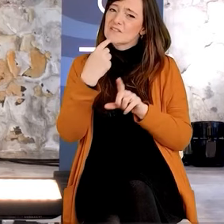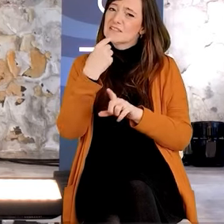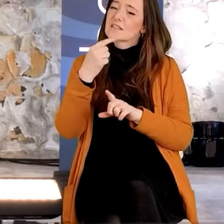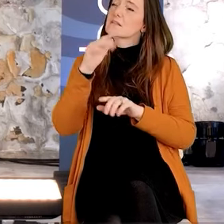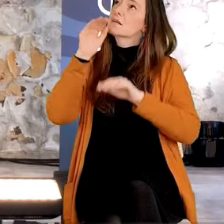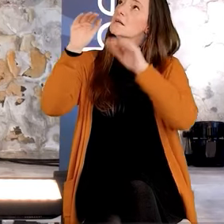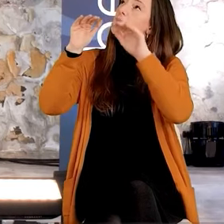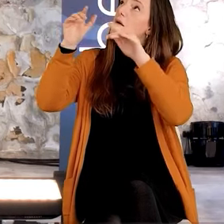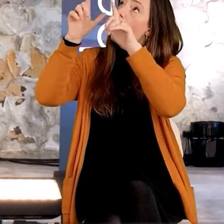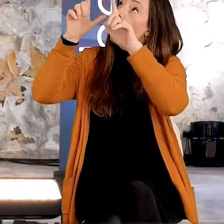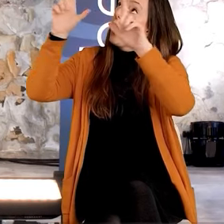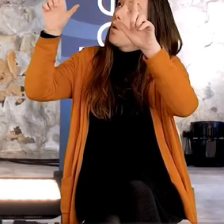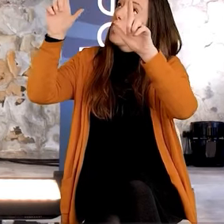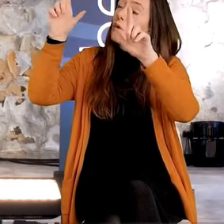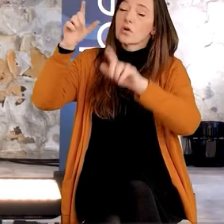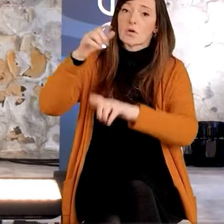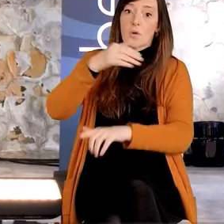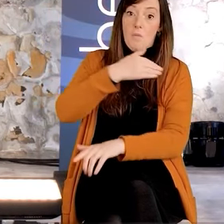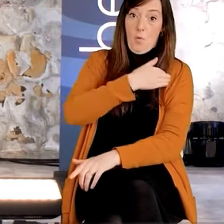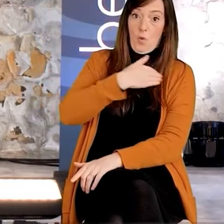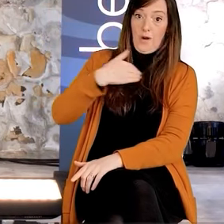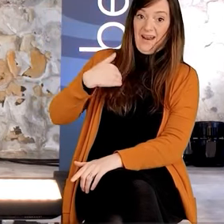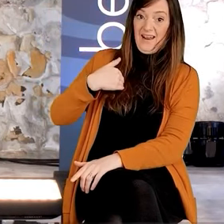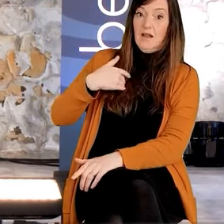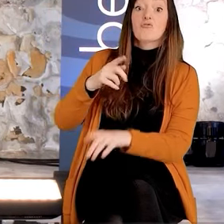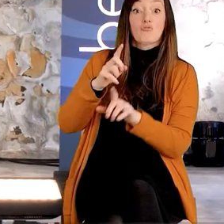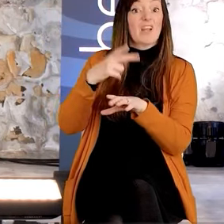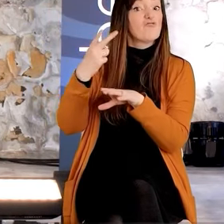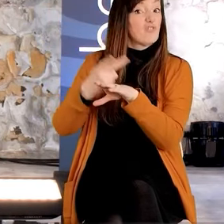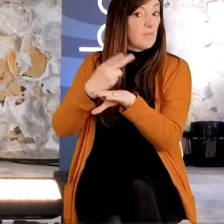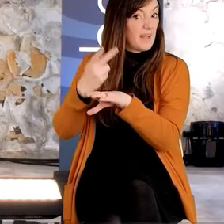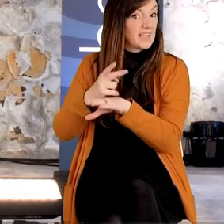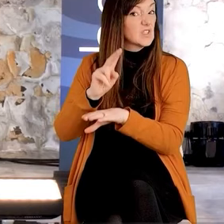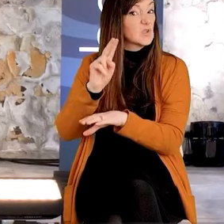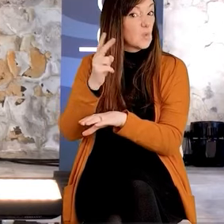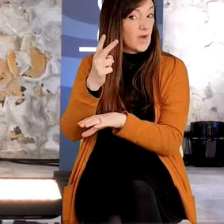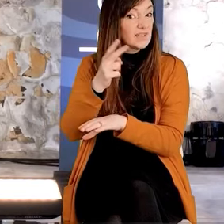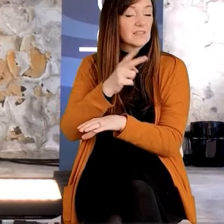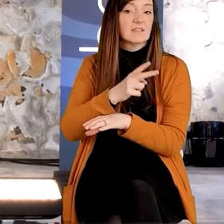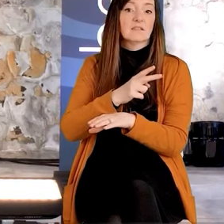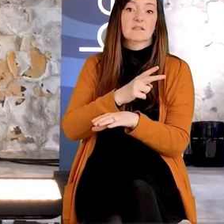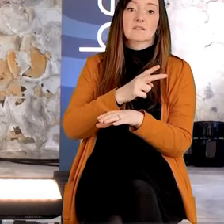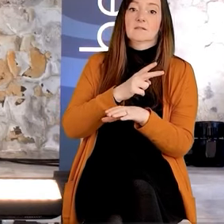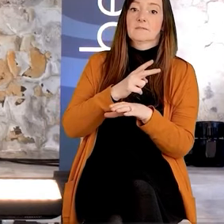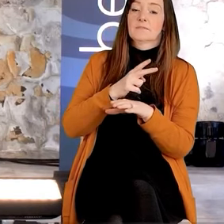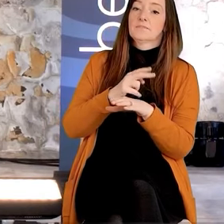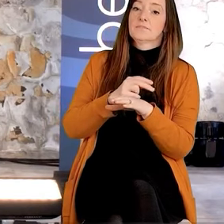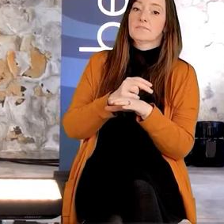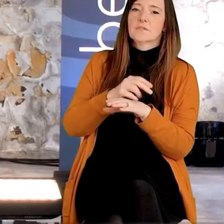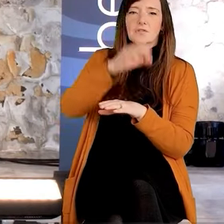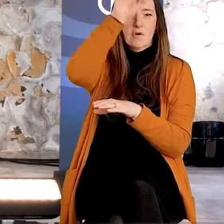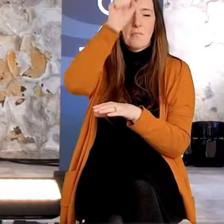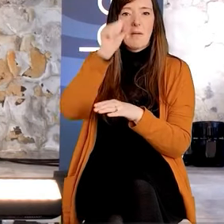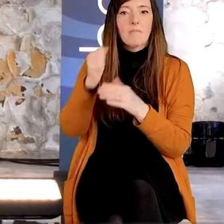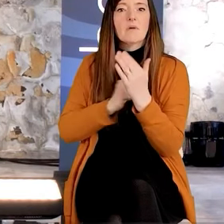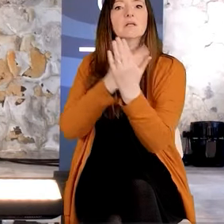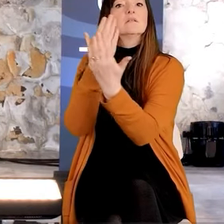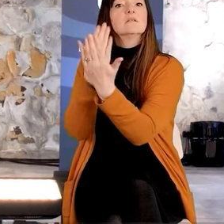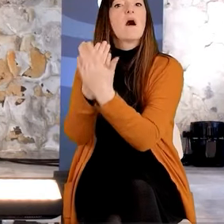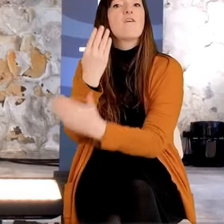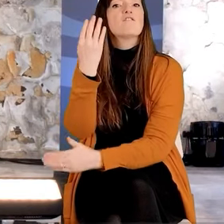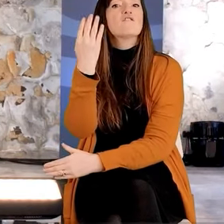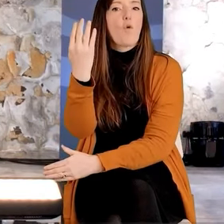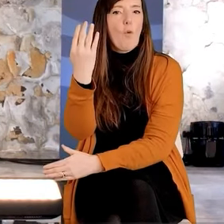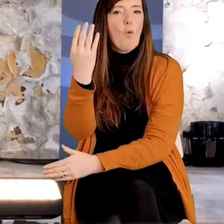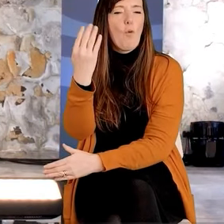very striking. O Lord, in the morning. Twice he says in the morning. Psalm 4